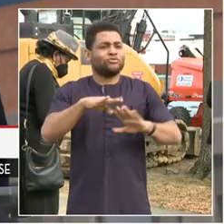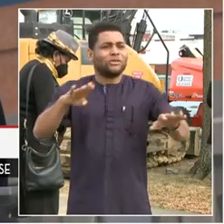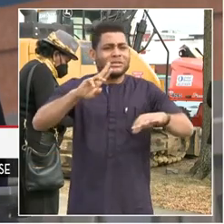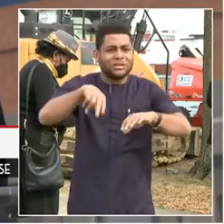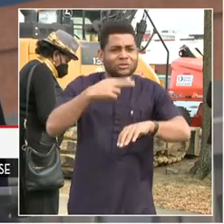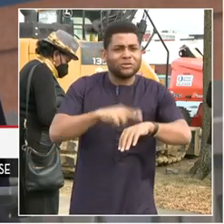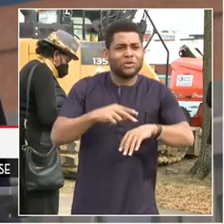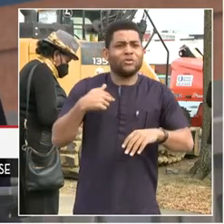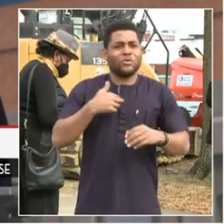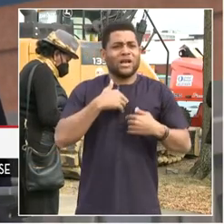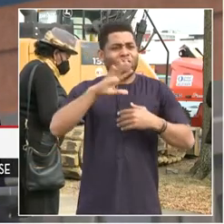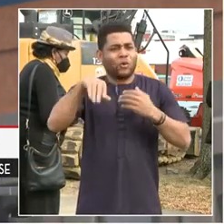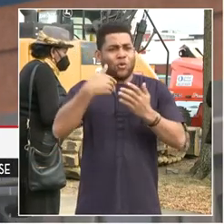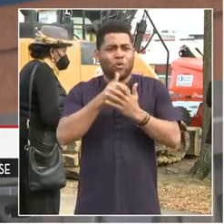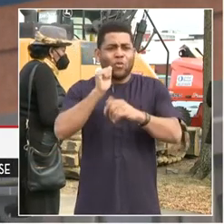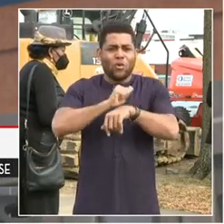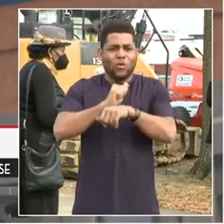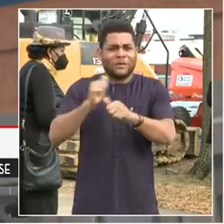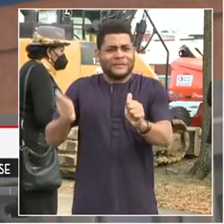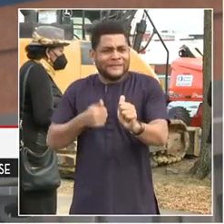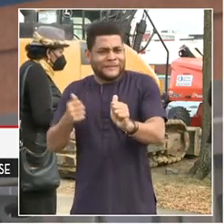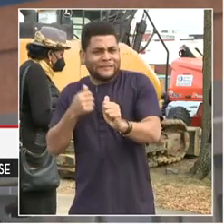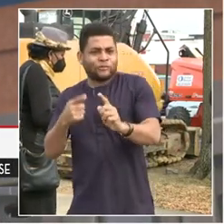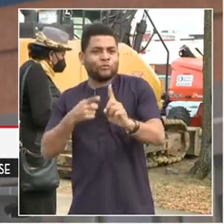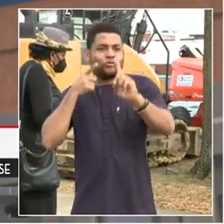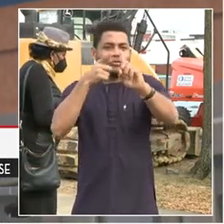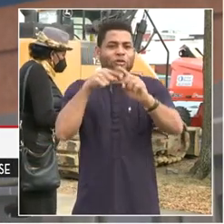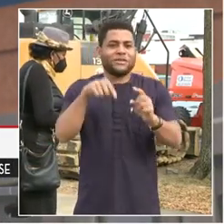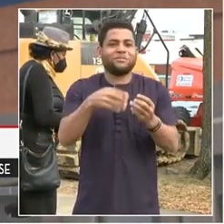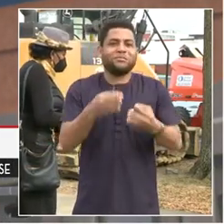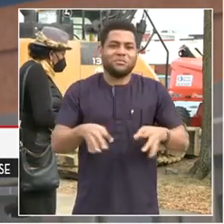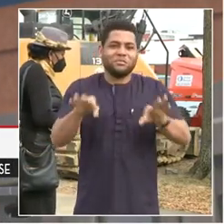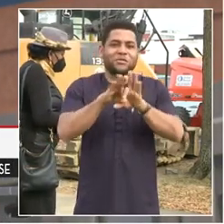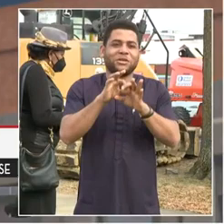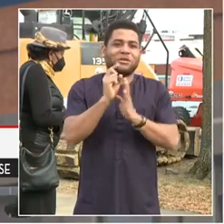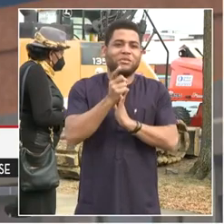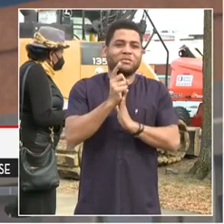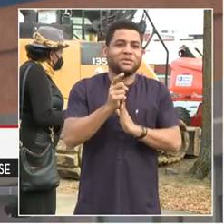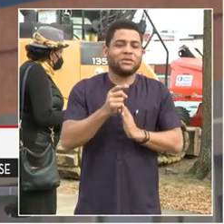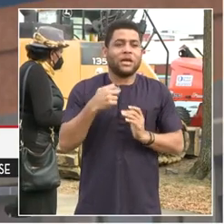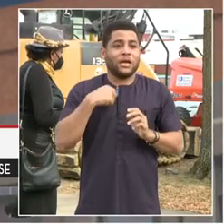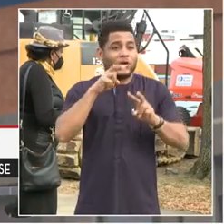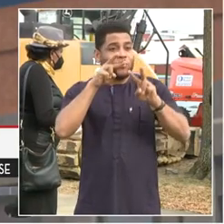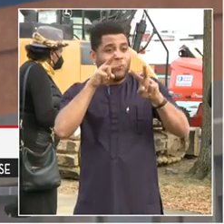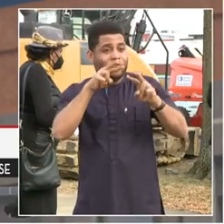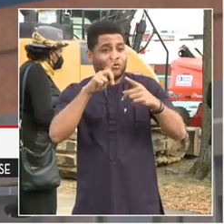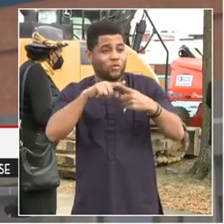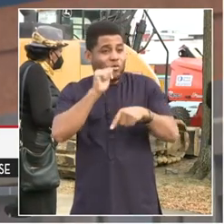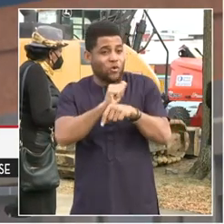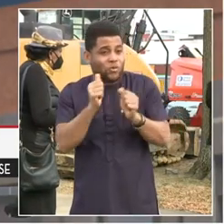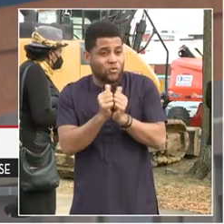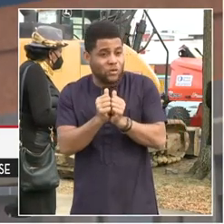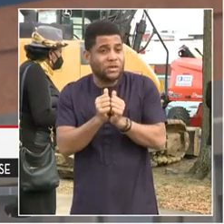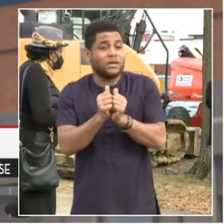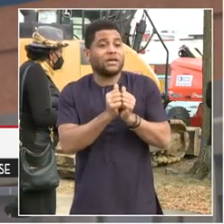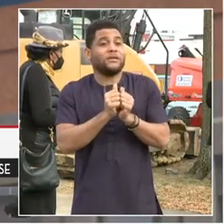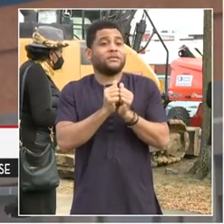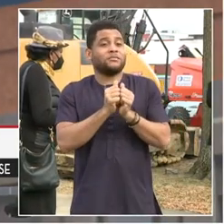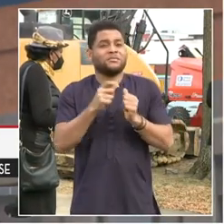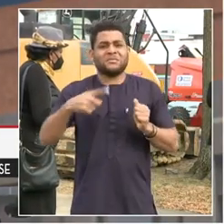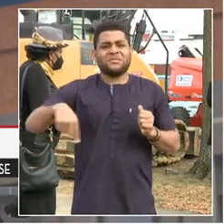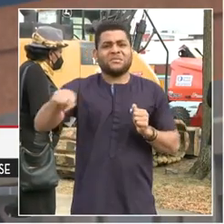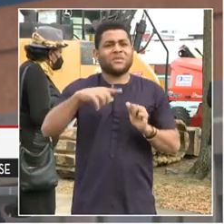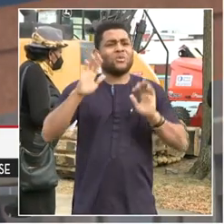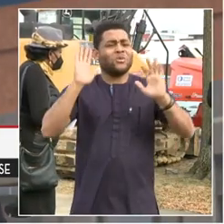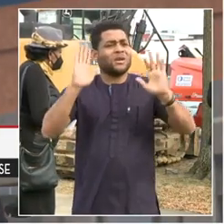moment. I look forward myself to working alongside the great group of people who have